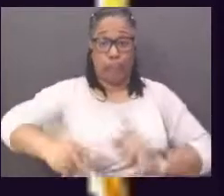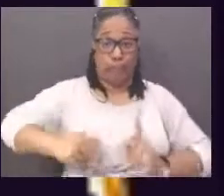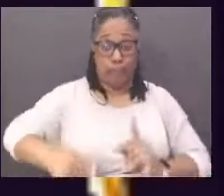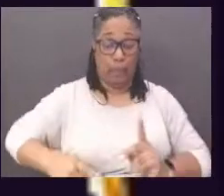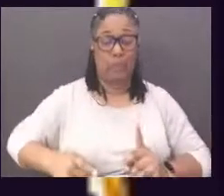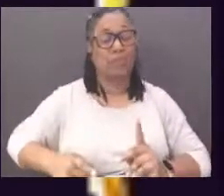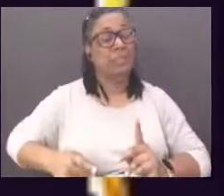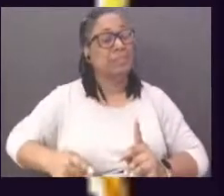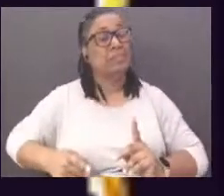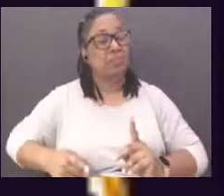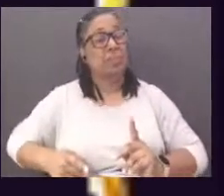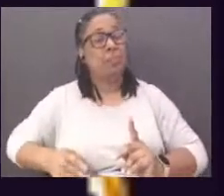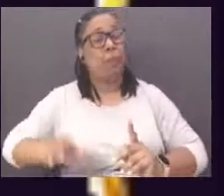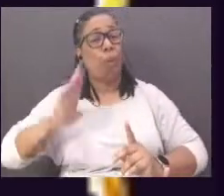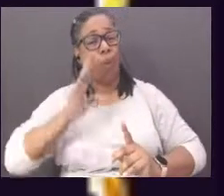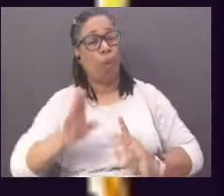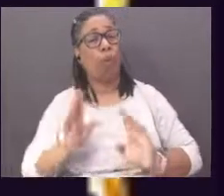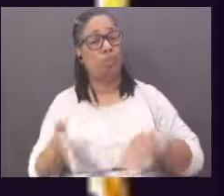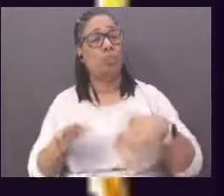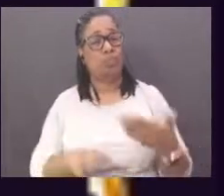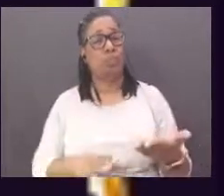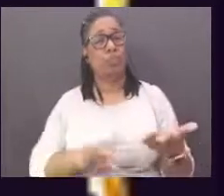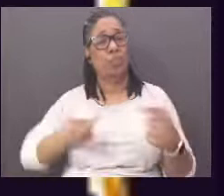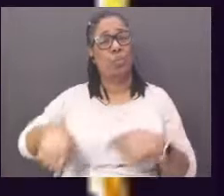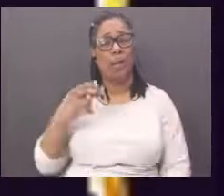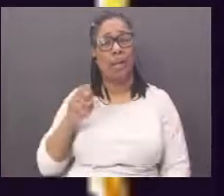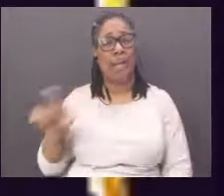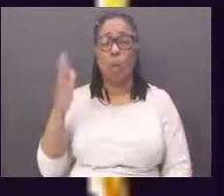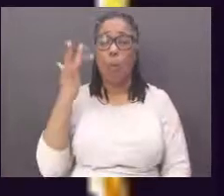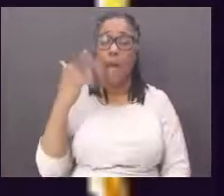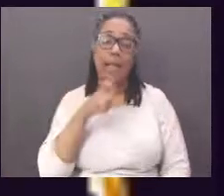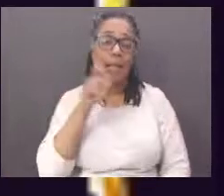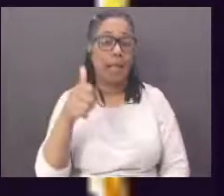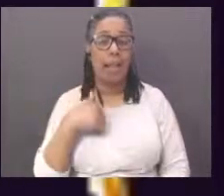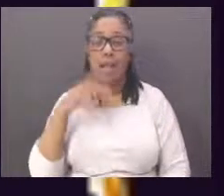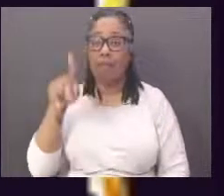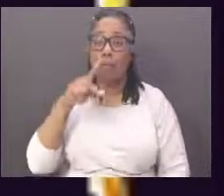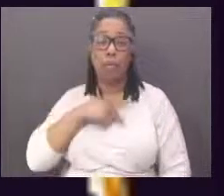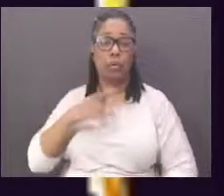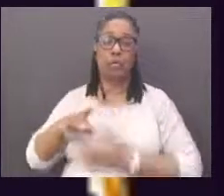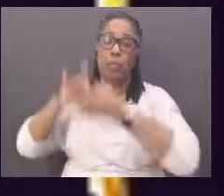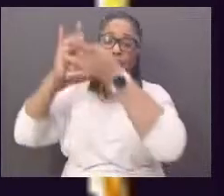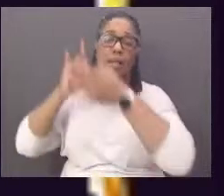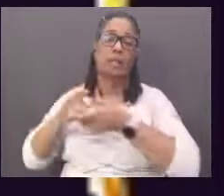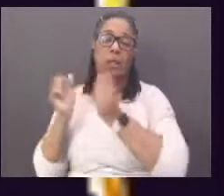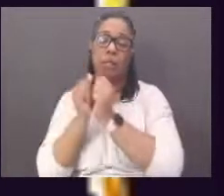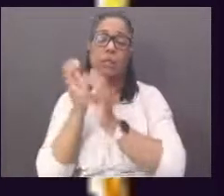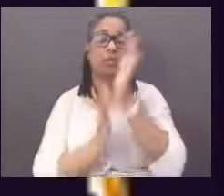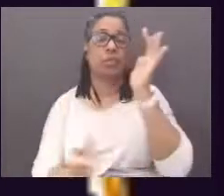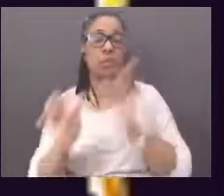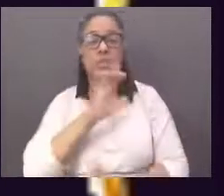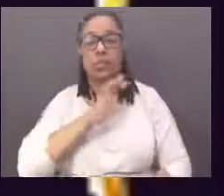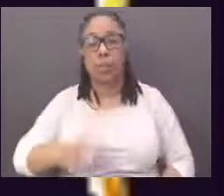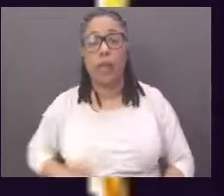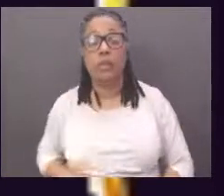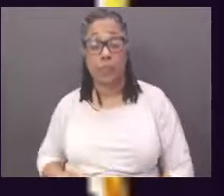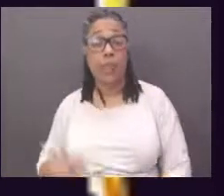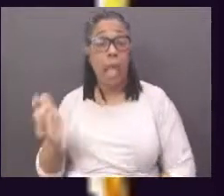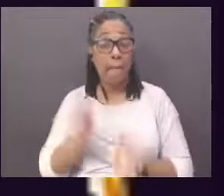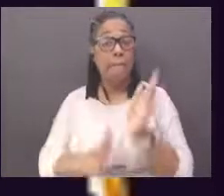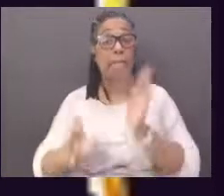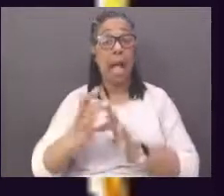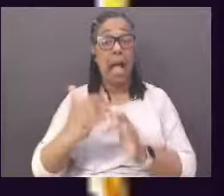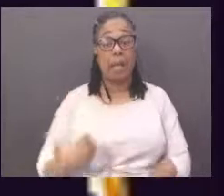in hell because they have no personal relationship with Jesus Christ. They're carrying the Bible, but they're